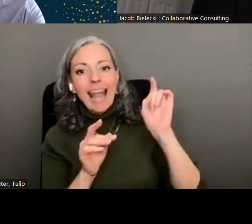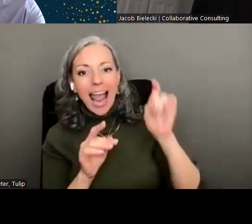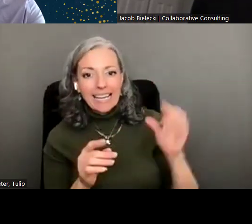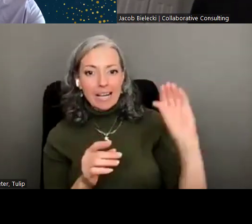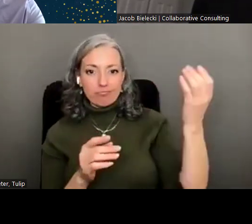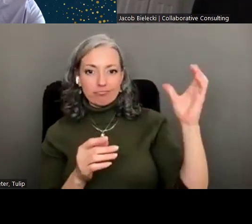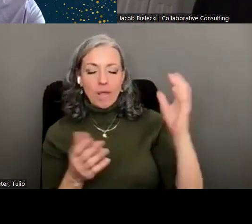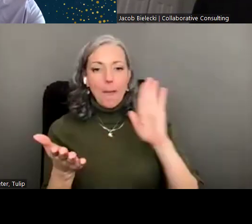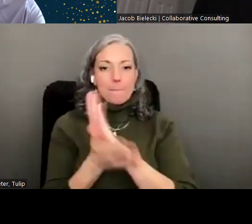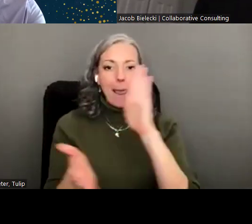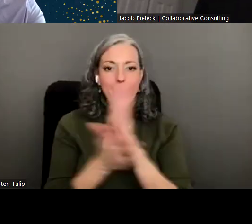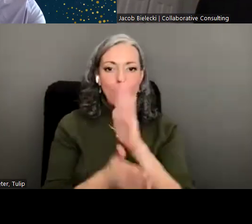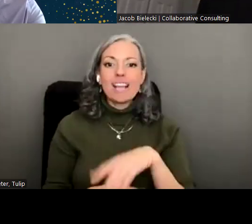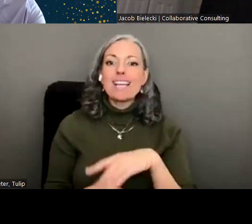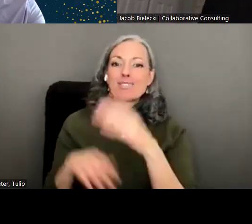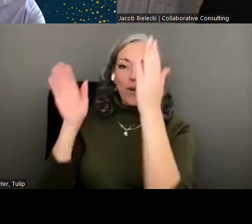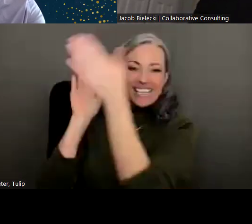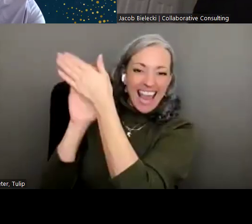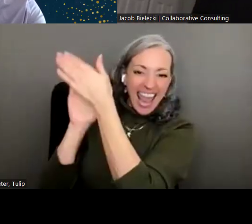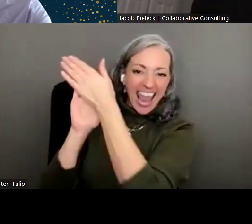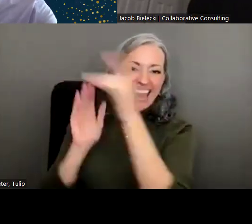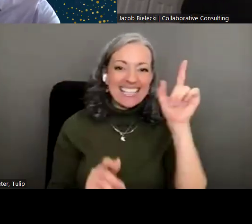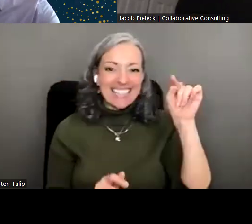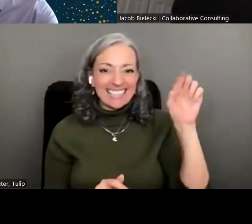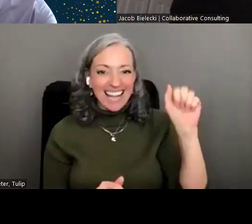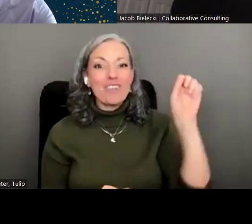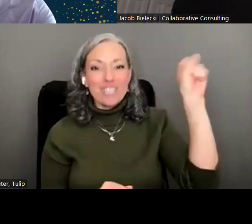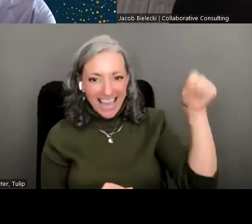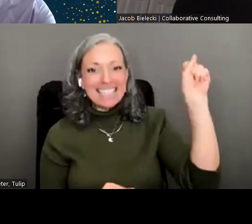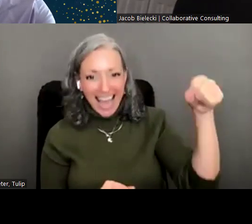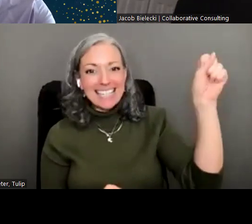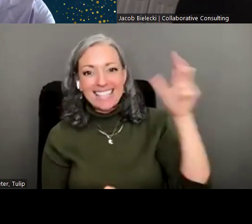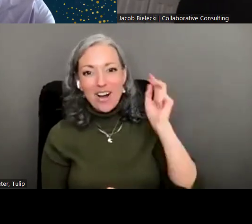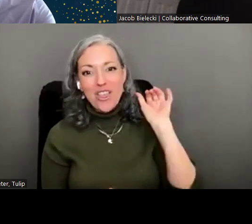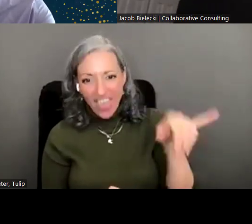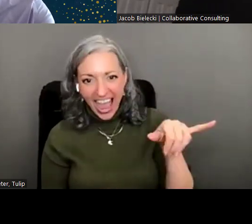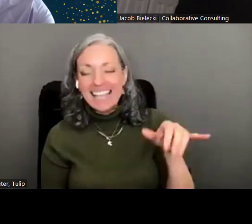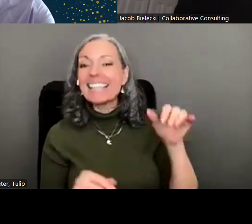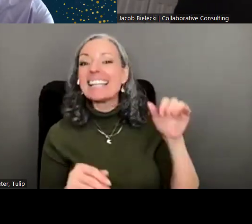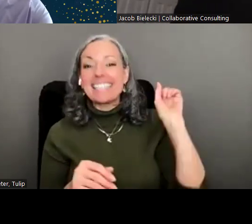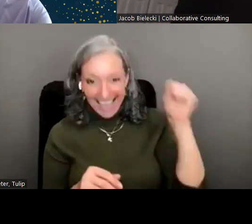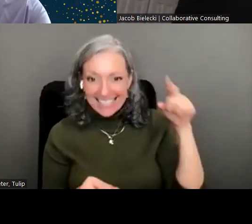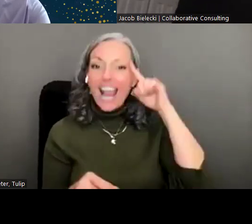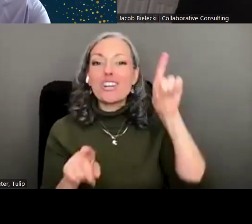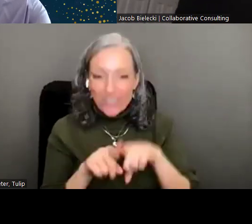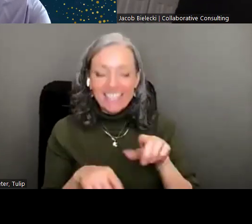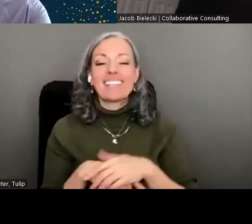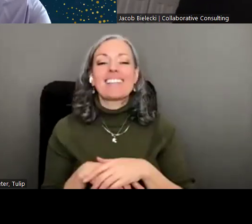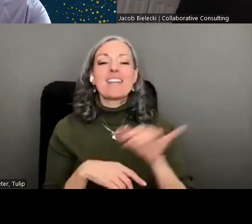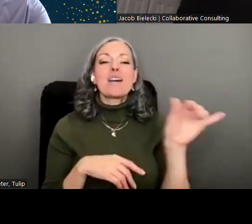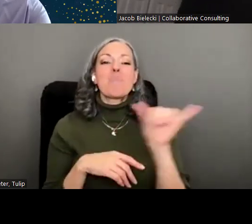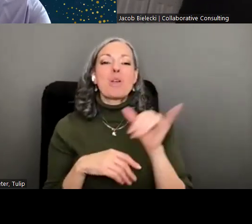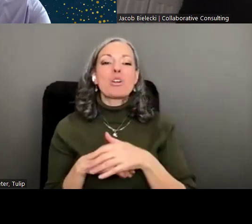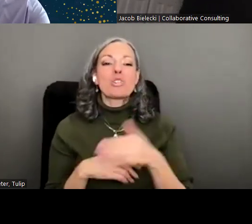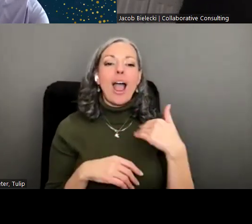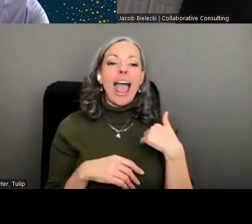I just want to lift up what Tatiana said, because yes, I just heard that live. But I also have